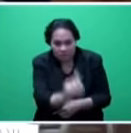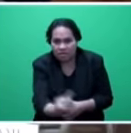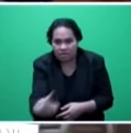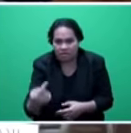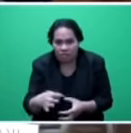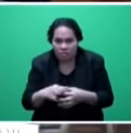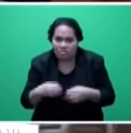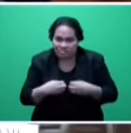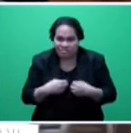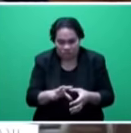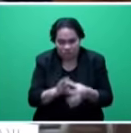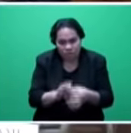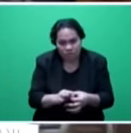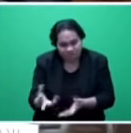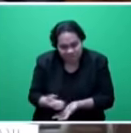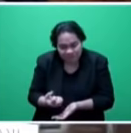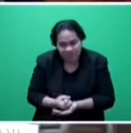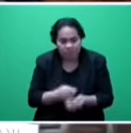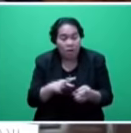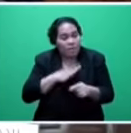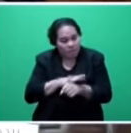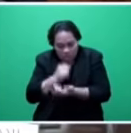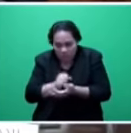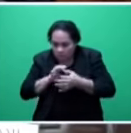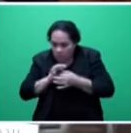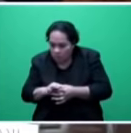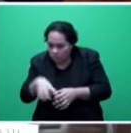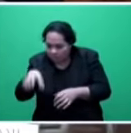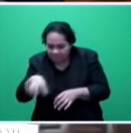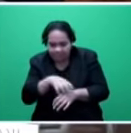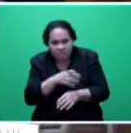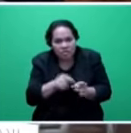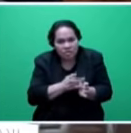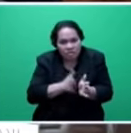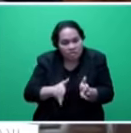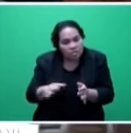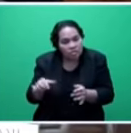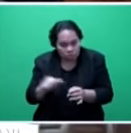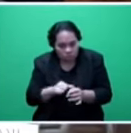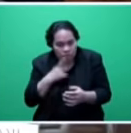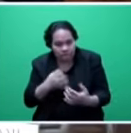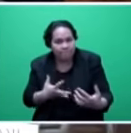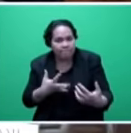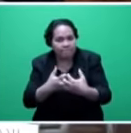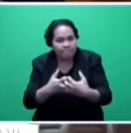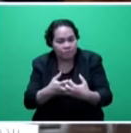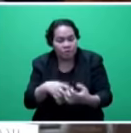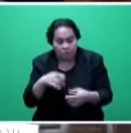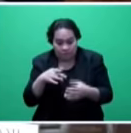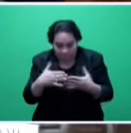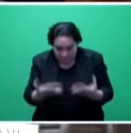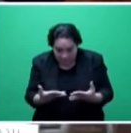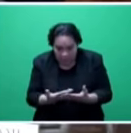also ensure that our industries remain viable. The current crisis requires us to be diligent